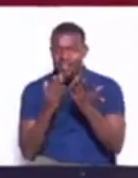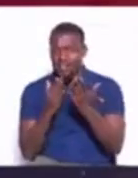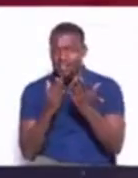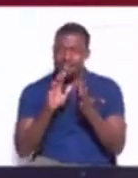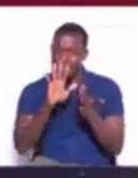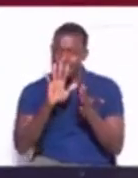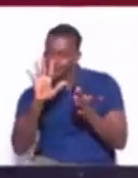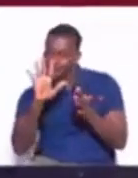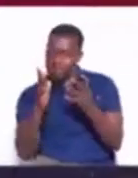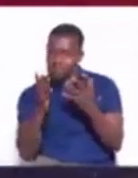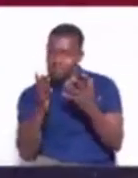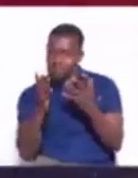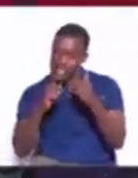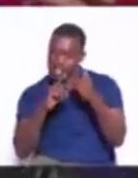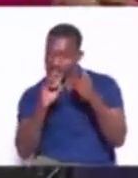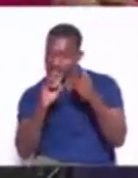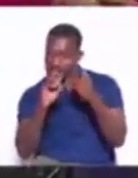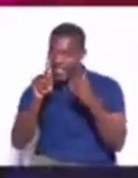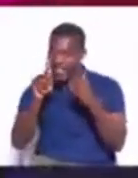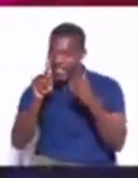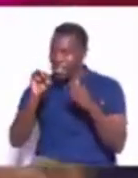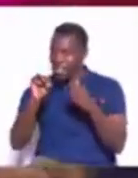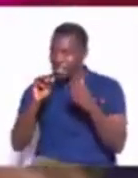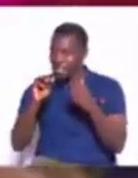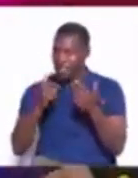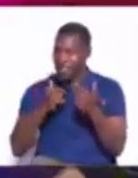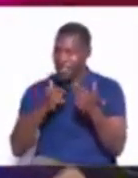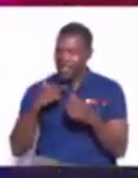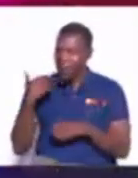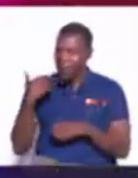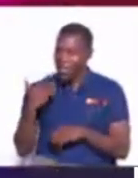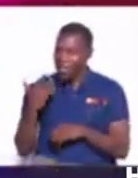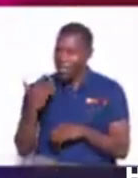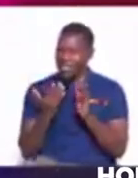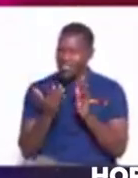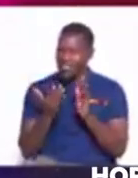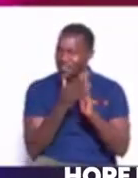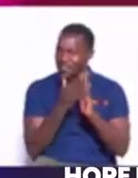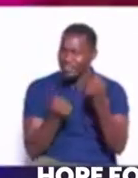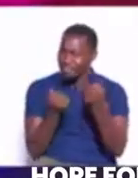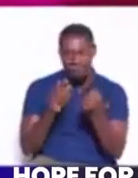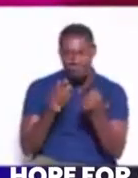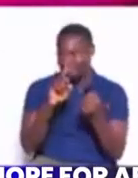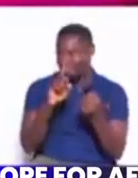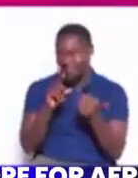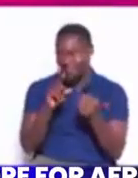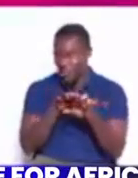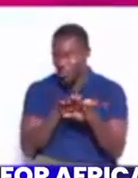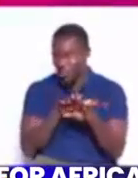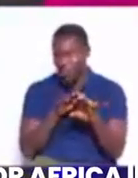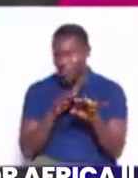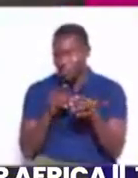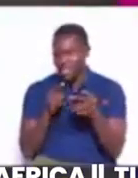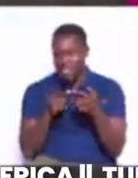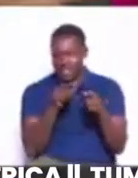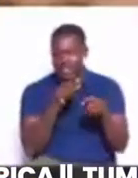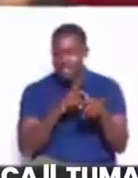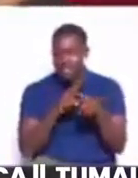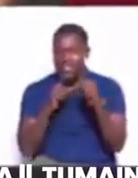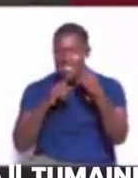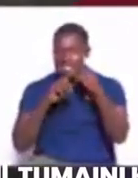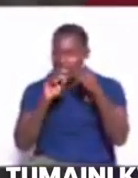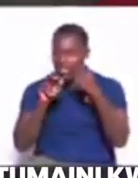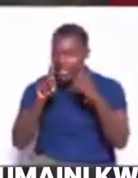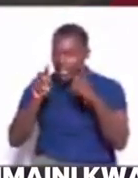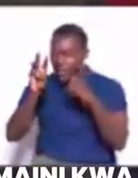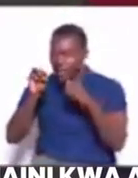60. I usually don't drive fast. You can ask my wife. But I was hurrying. And I was hurrying, going so fast,